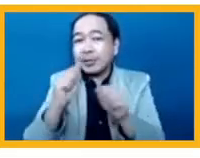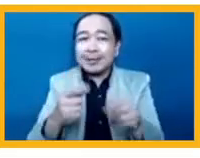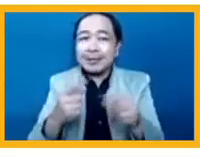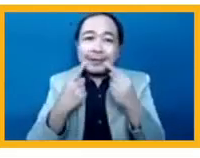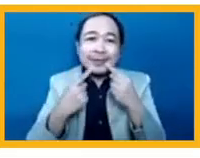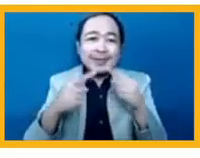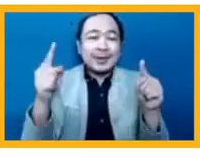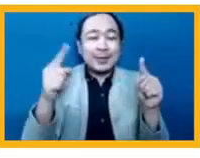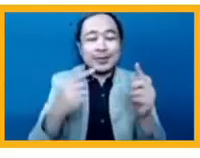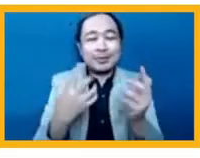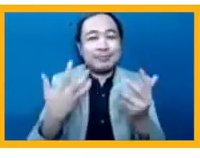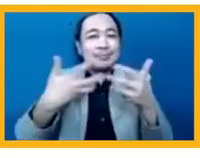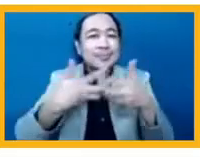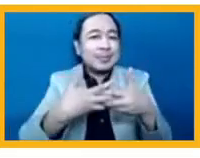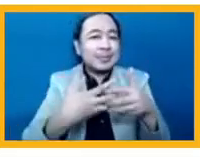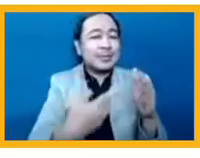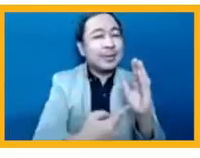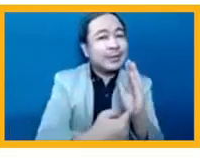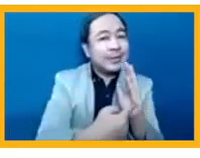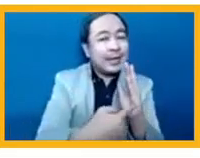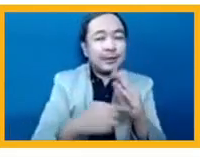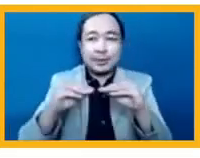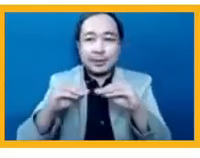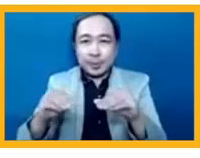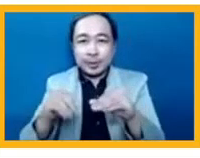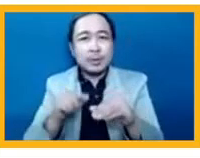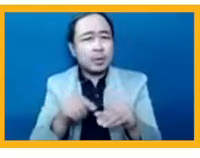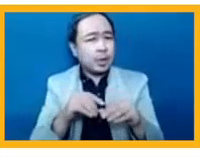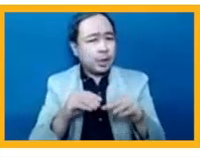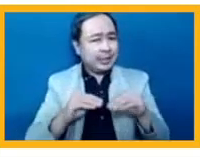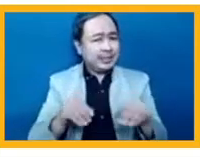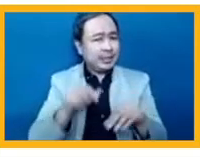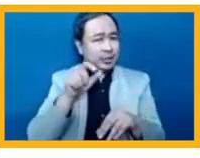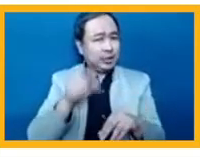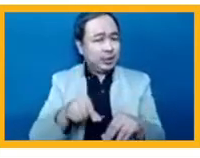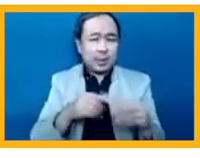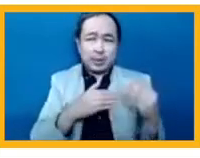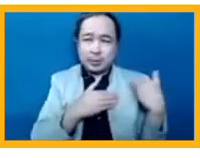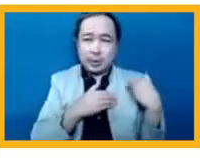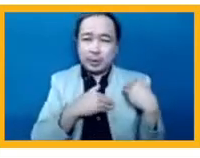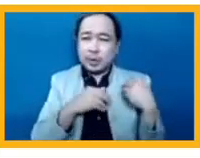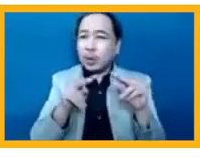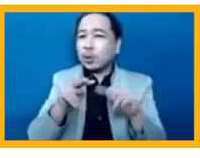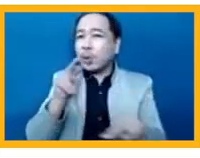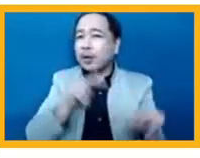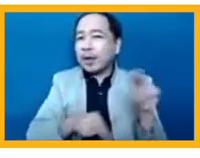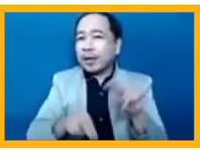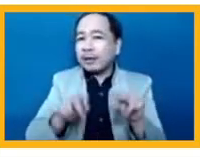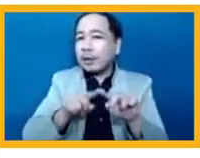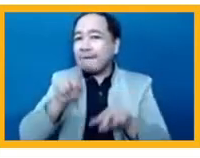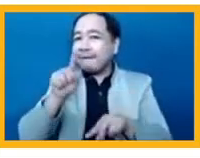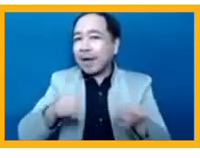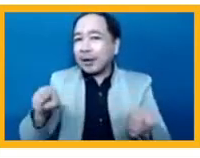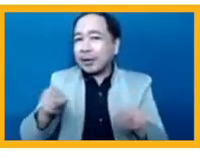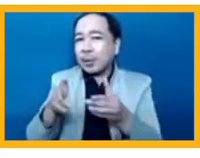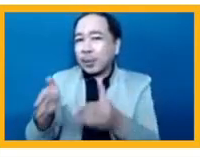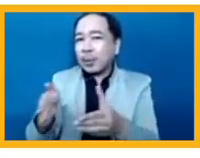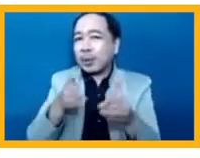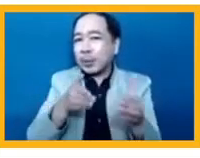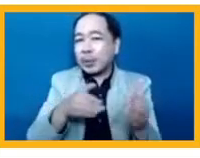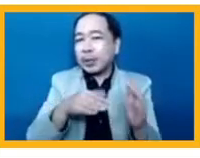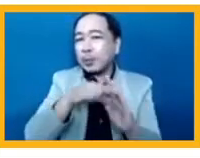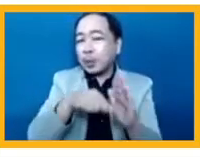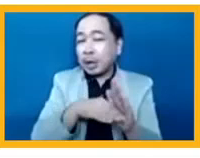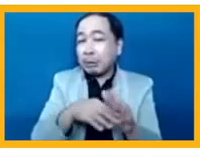giving teachers the independence to evaluate these programs that are best suited for their needs. Such focus and policy measures can